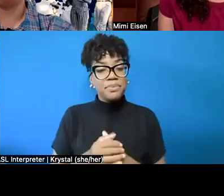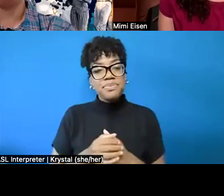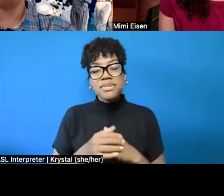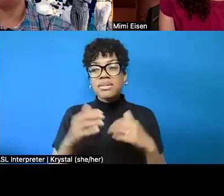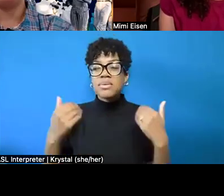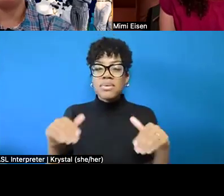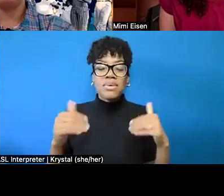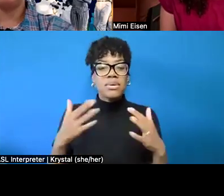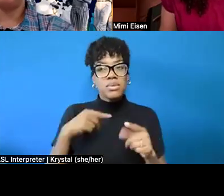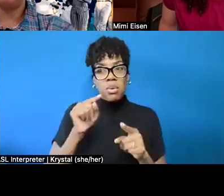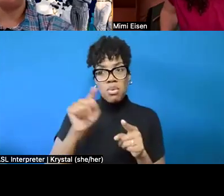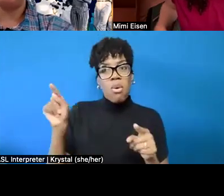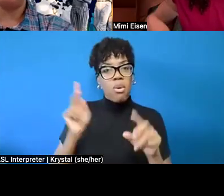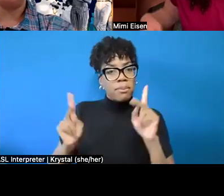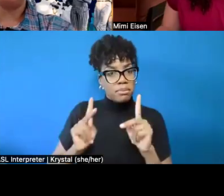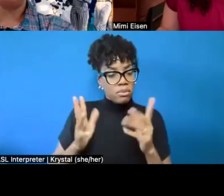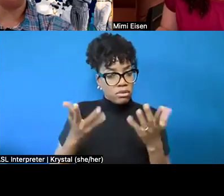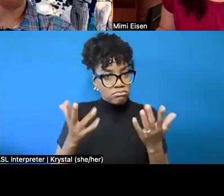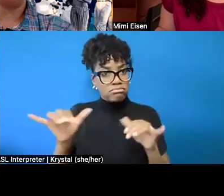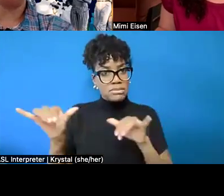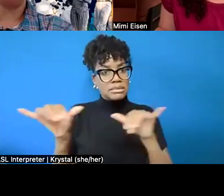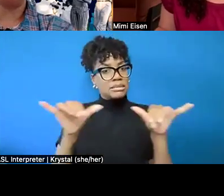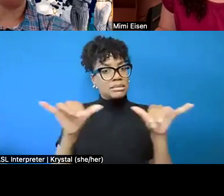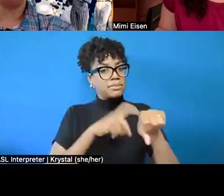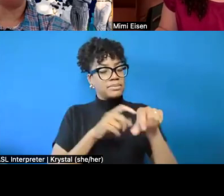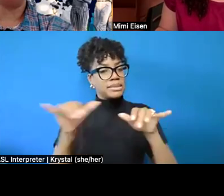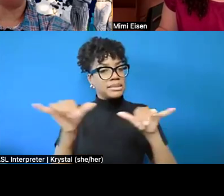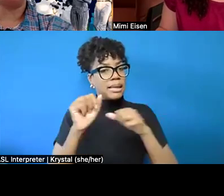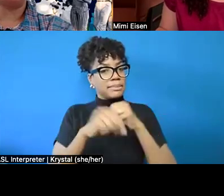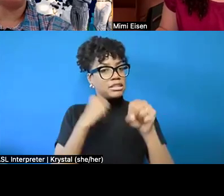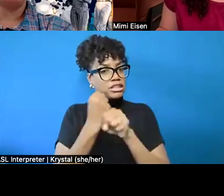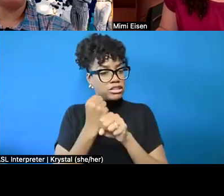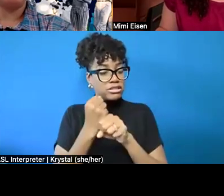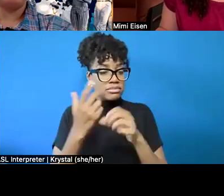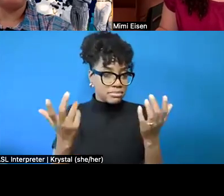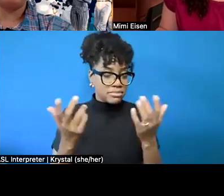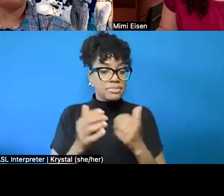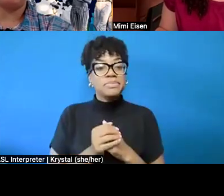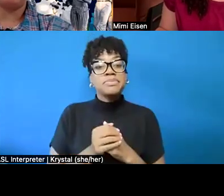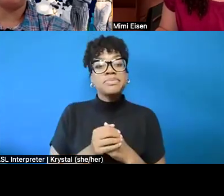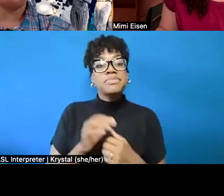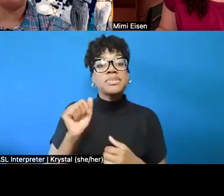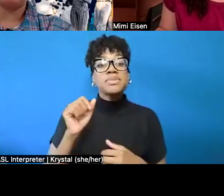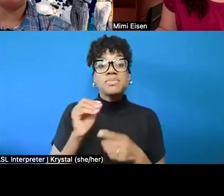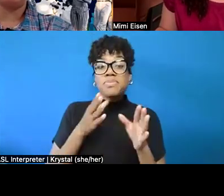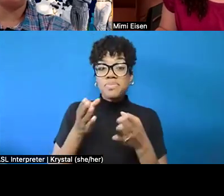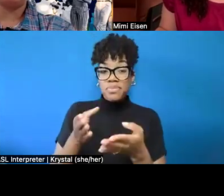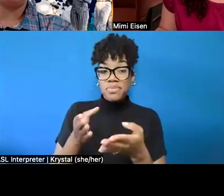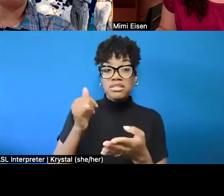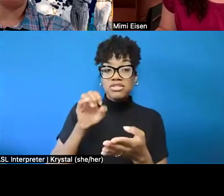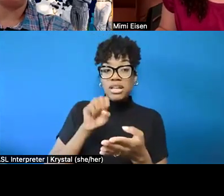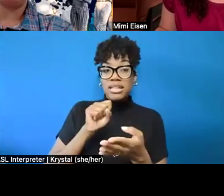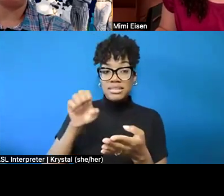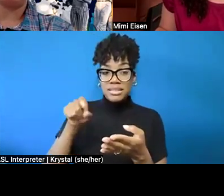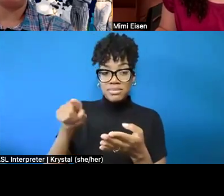to back to Jesse, because you have a newer lesson also on the Zin Education Project website about